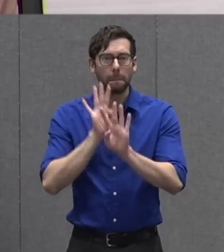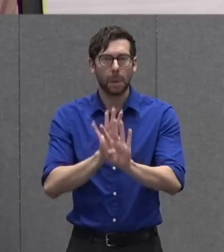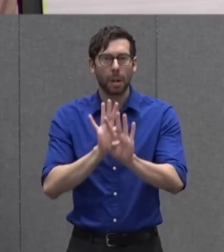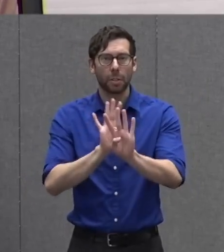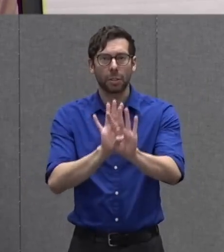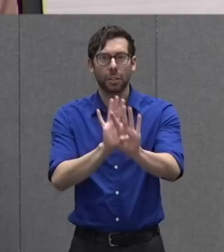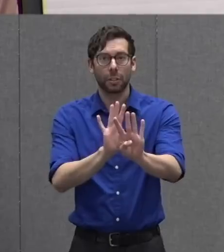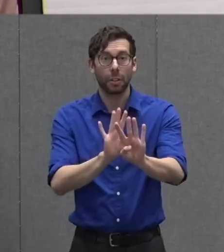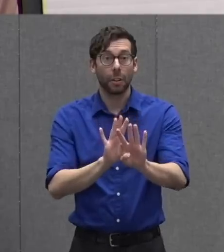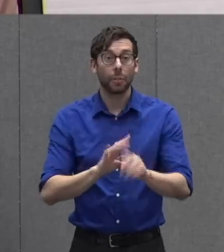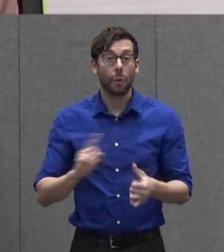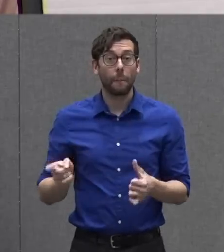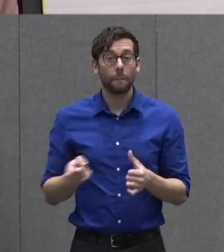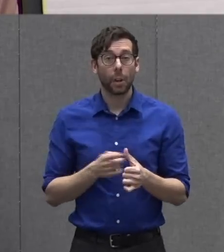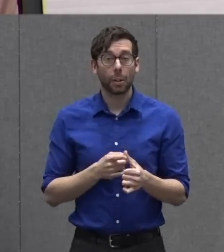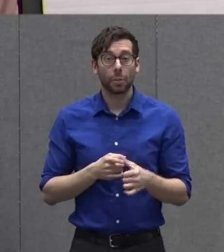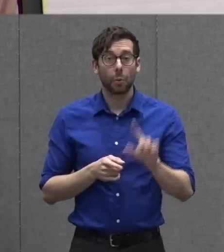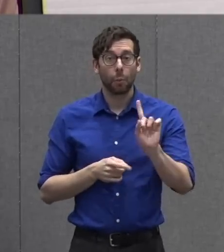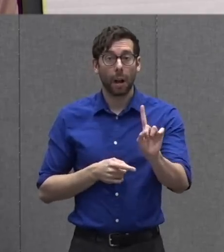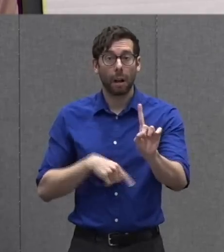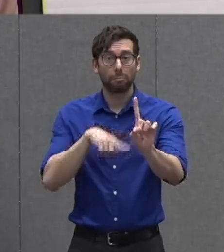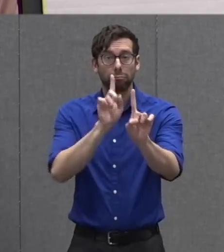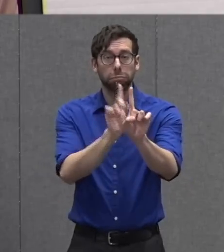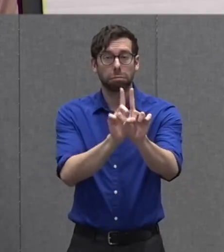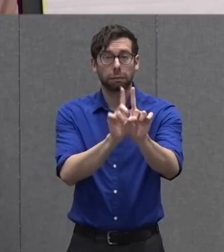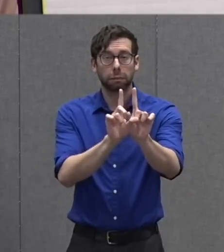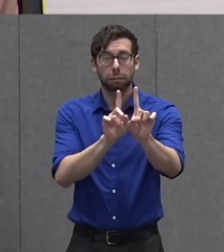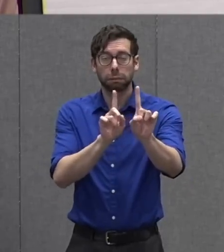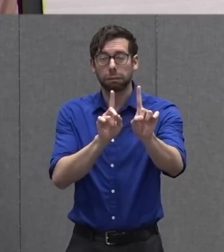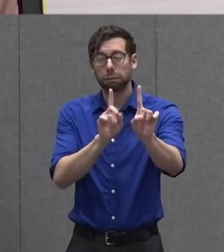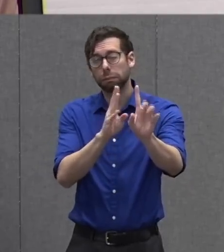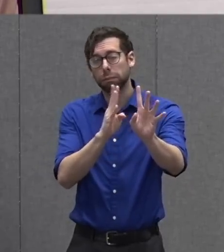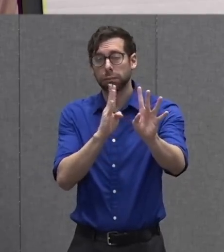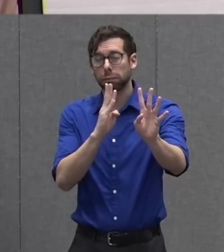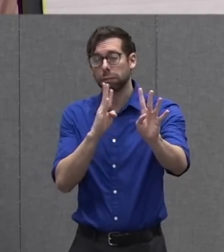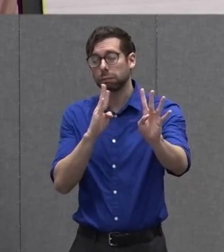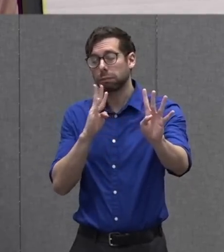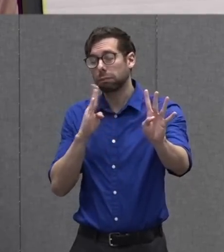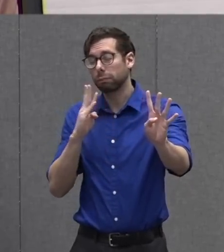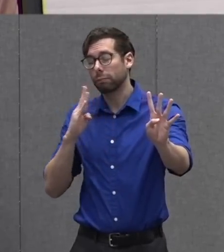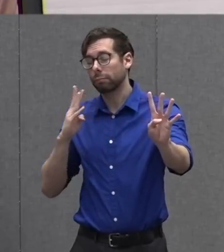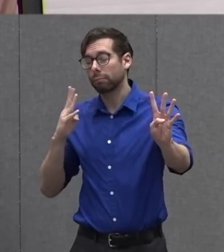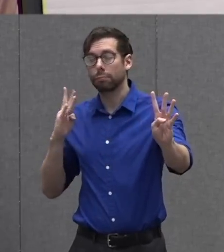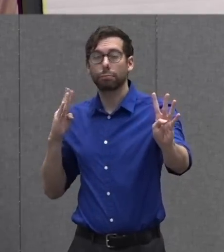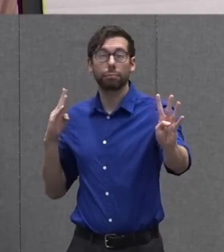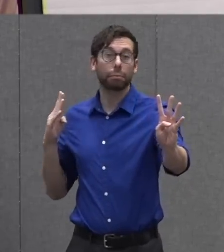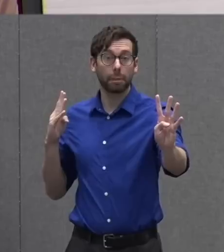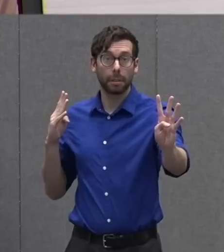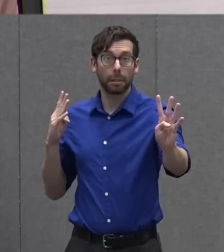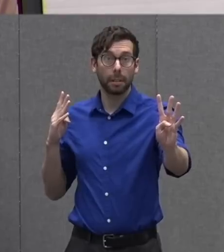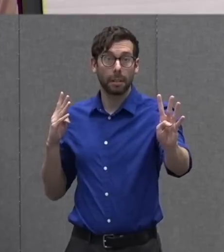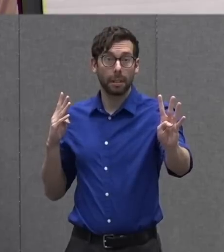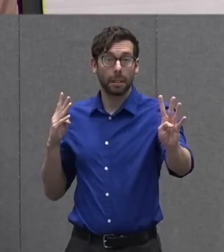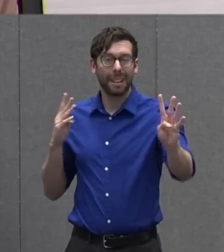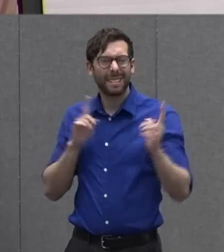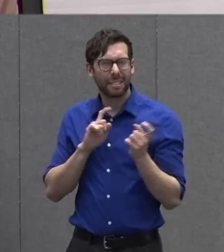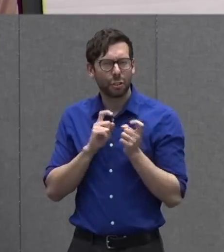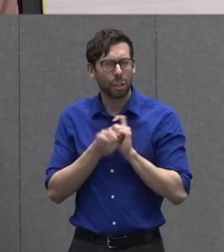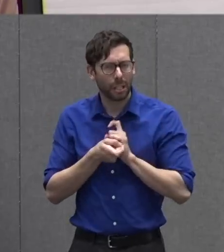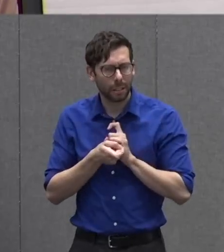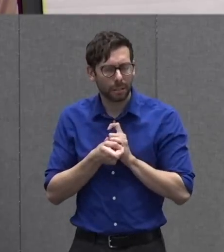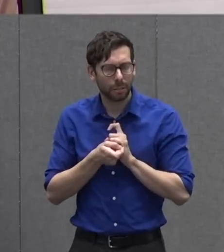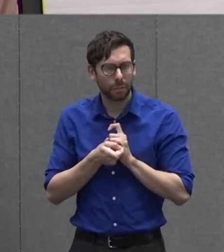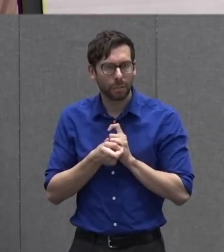So every ant was following in a long line of ants. Then they went marching